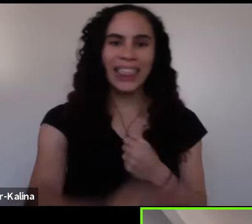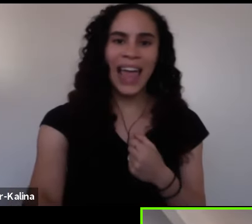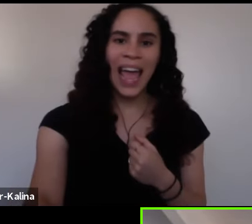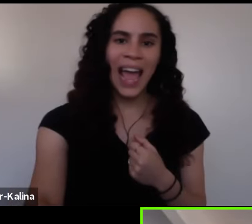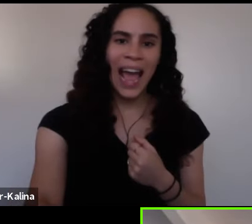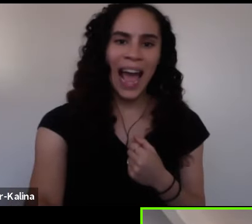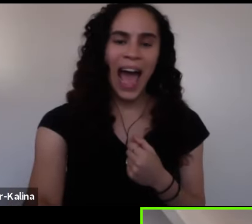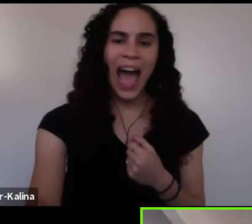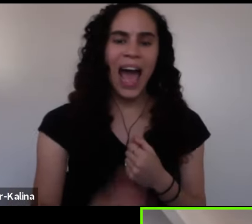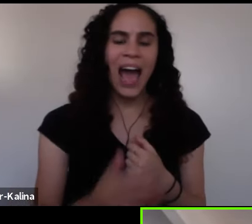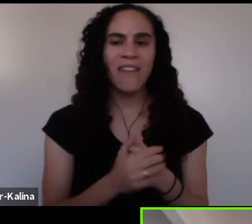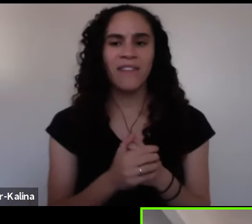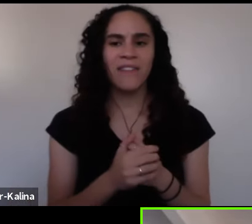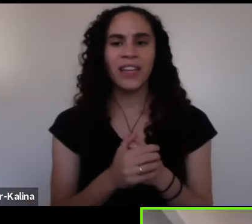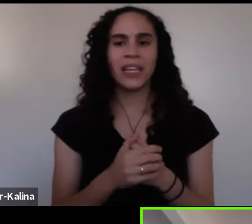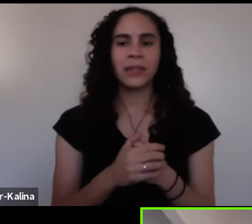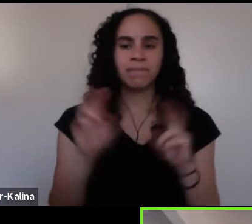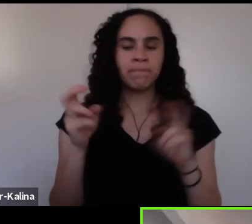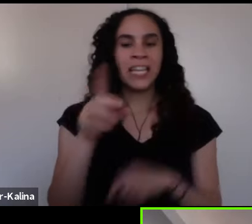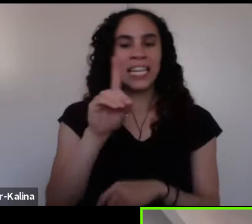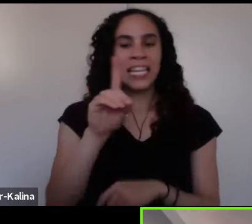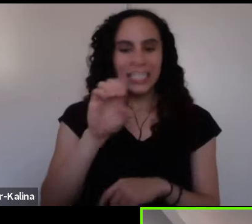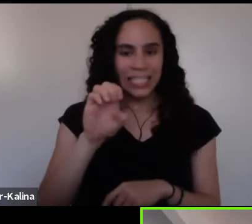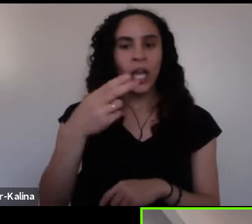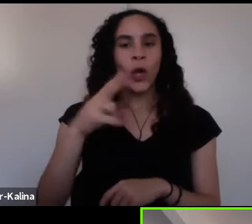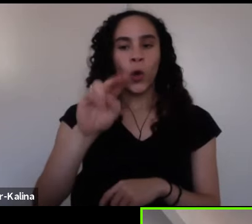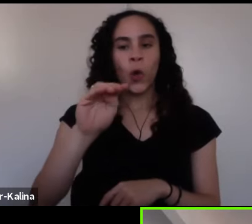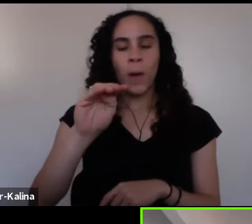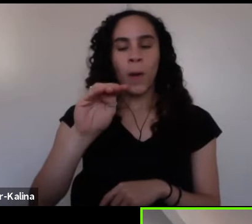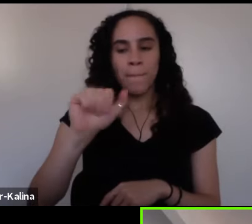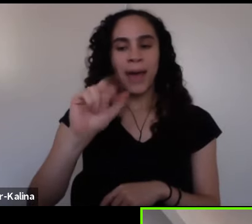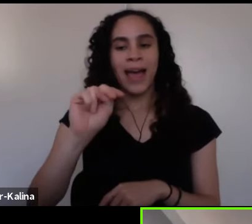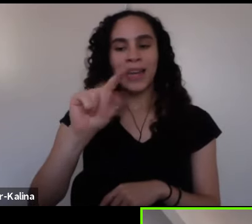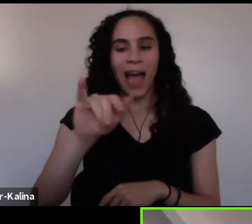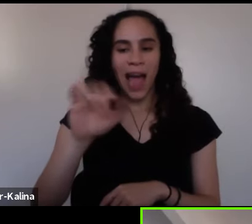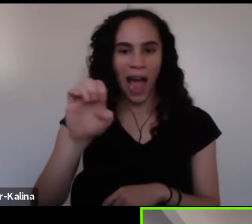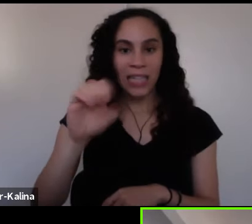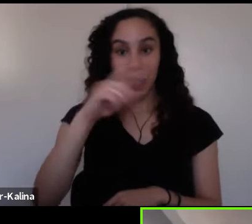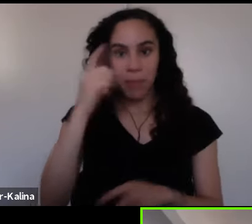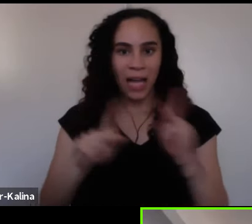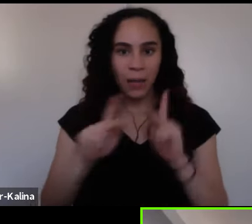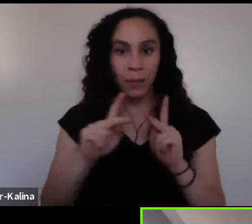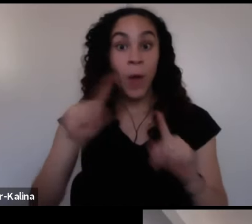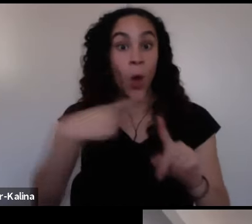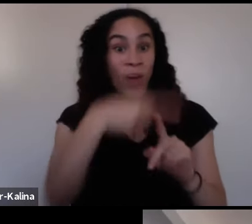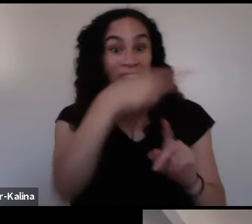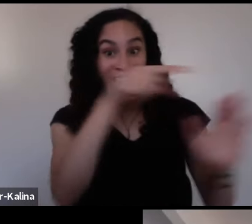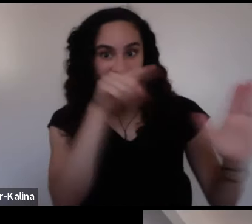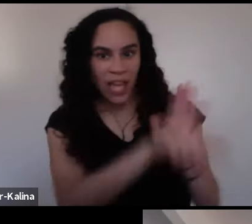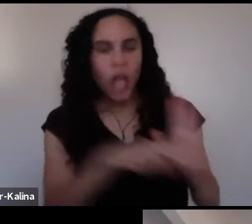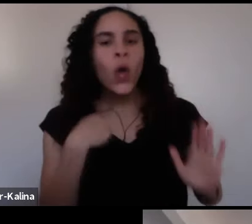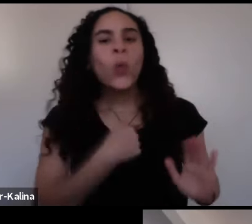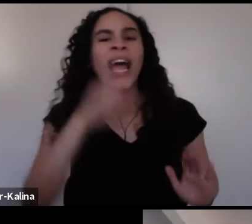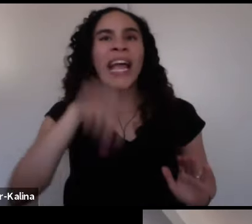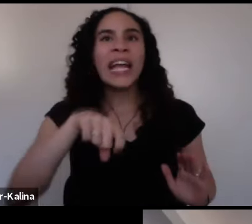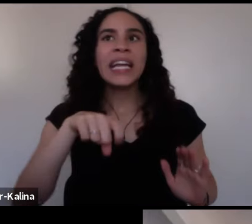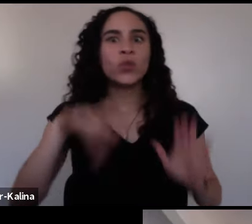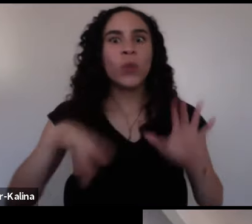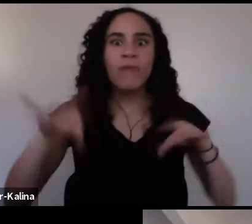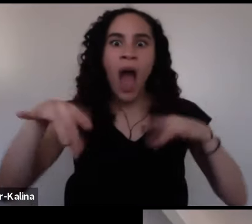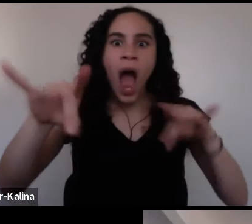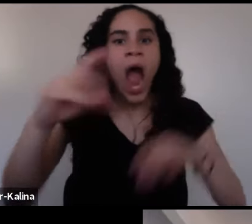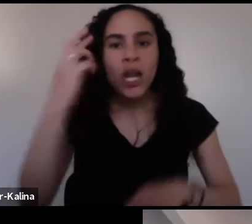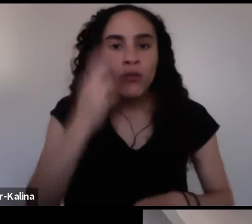the point that when they get killed, we need to find a reason why we should have killed them. That's the country we live